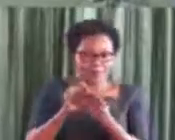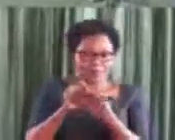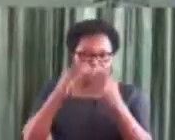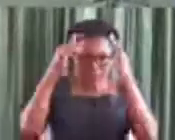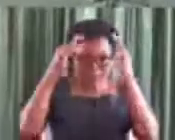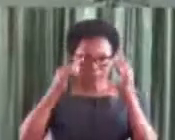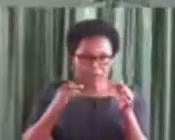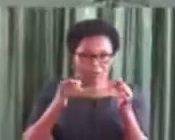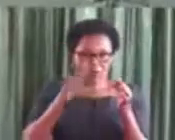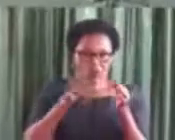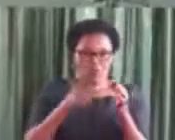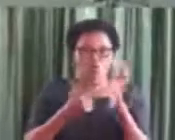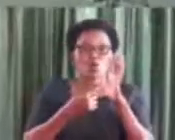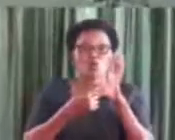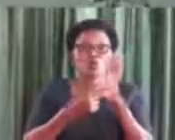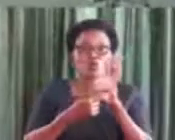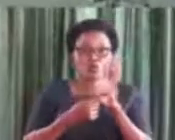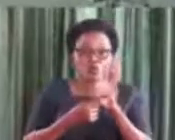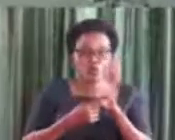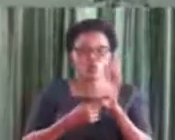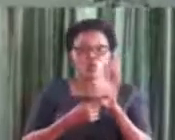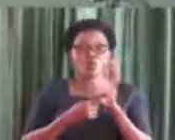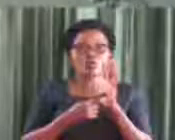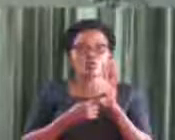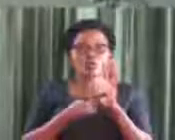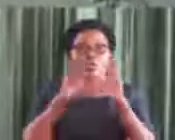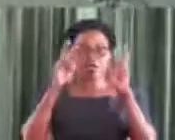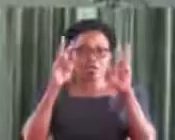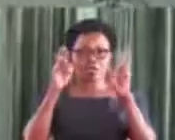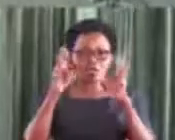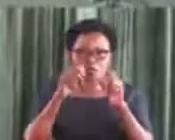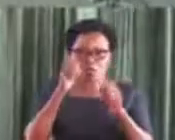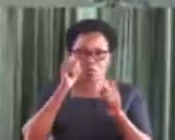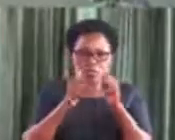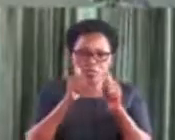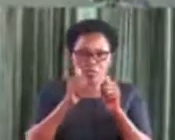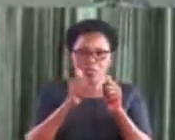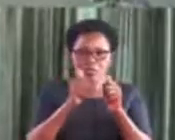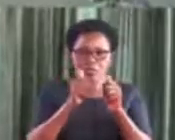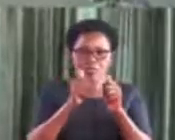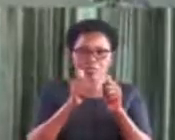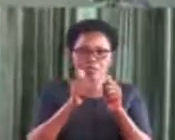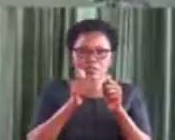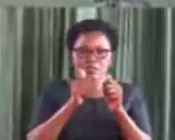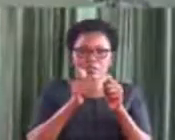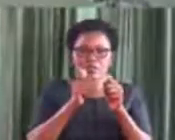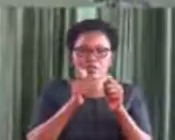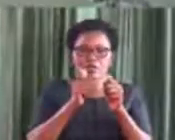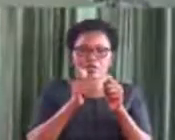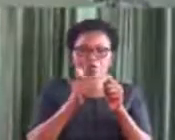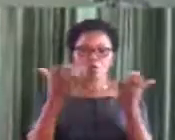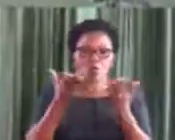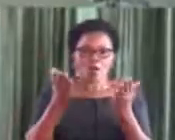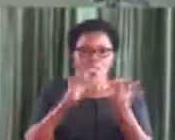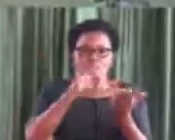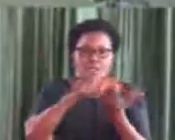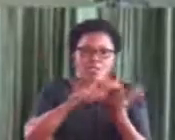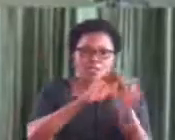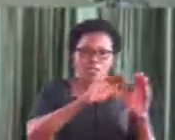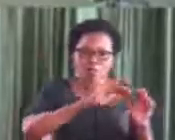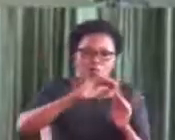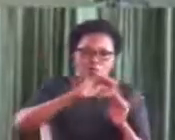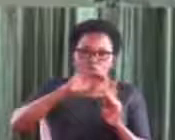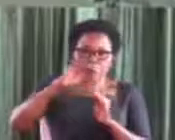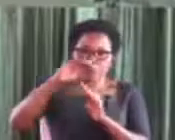one that shows the character of issues that has transcended the case all the way, and therefore when it